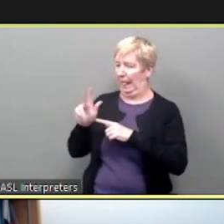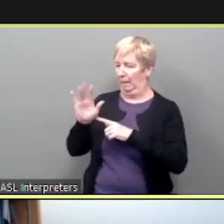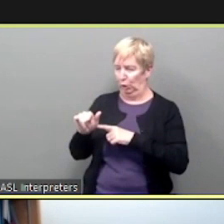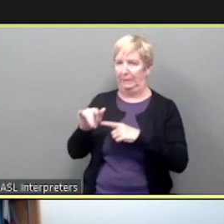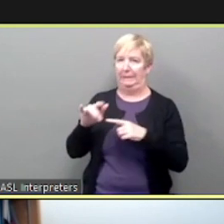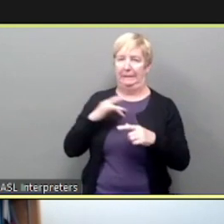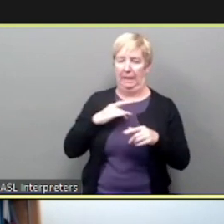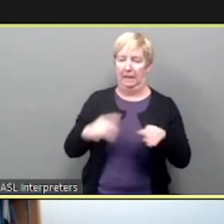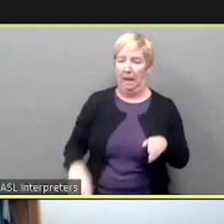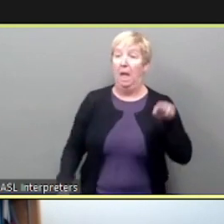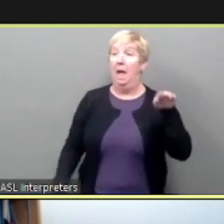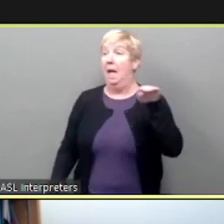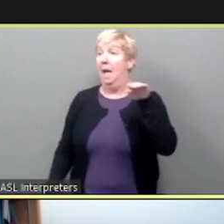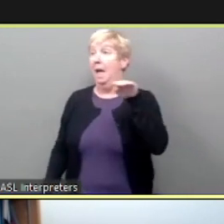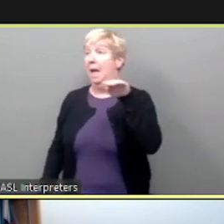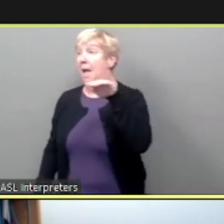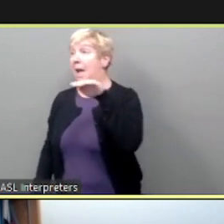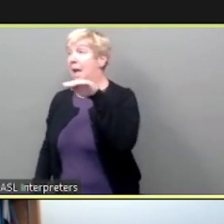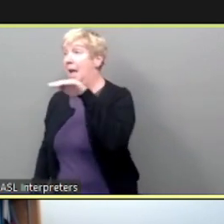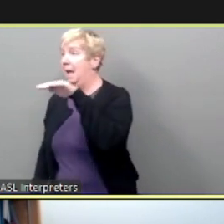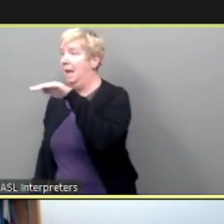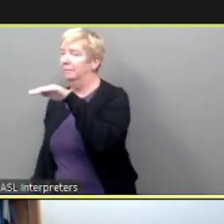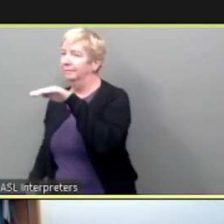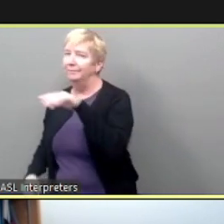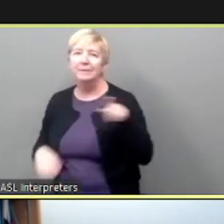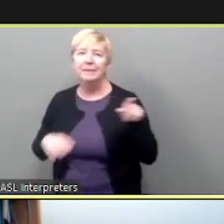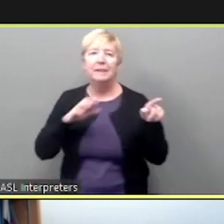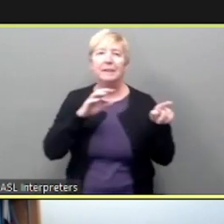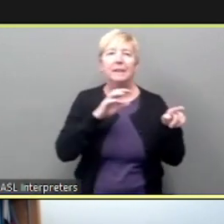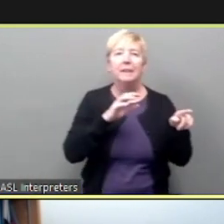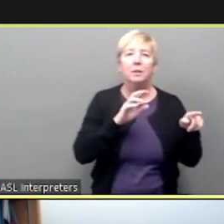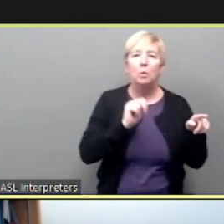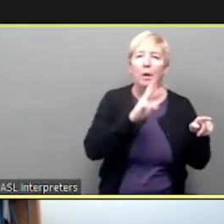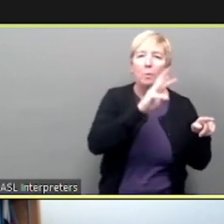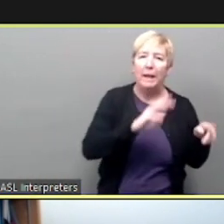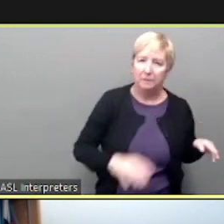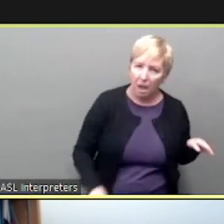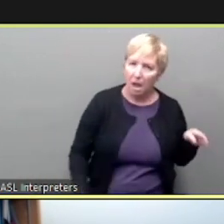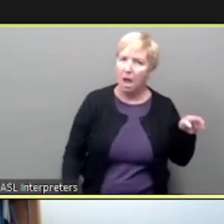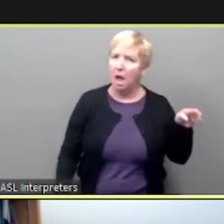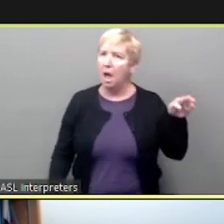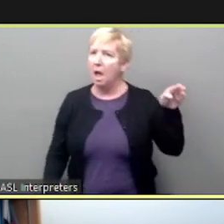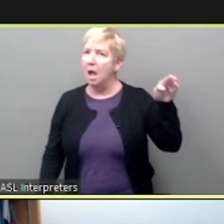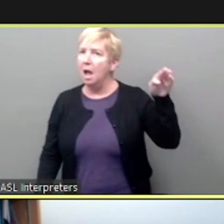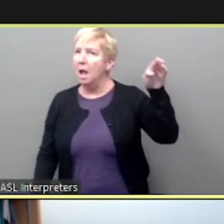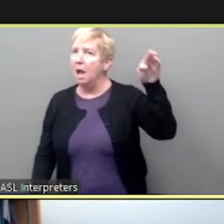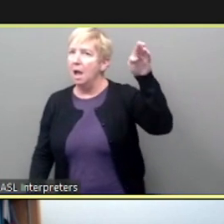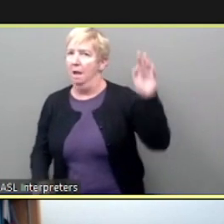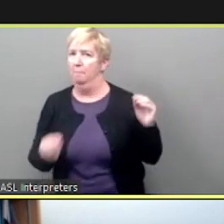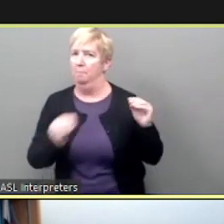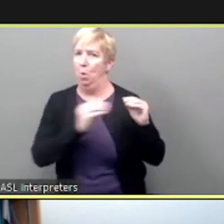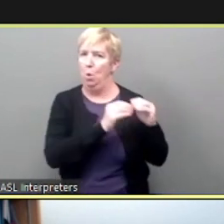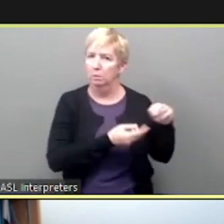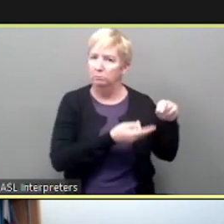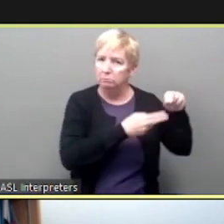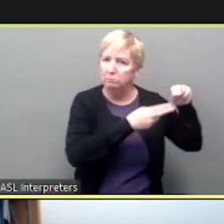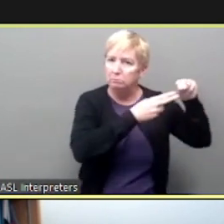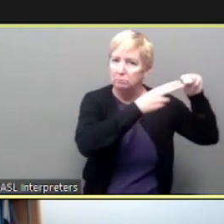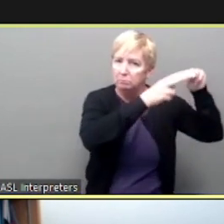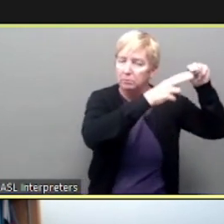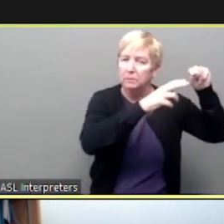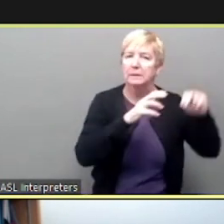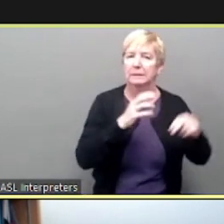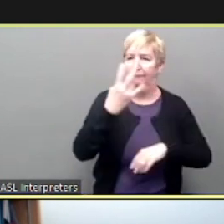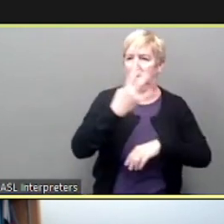this high-level plateau, we actually see an increasing 7-day moving average for the Northwest